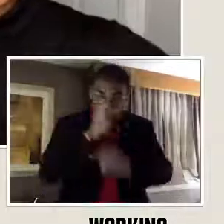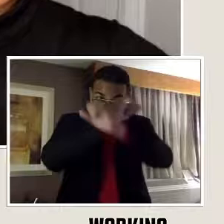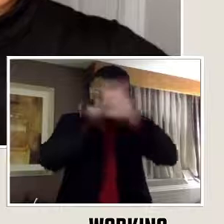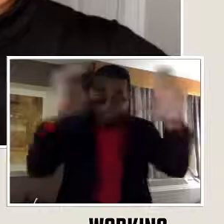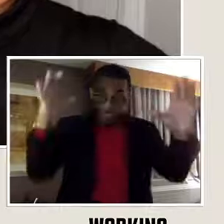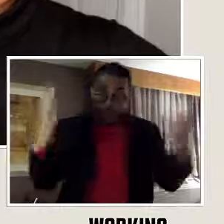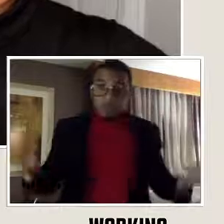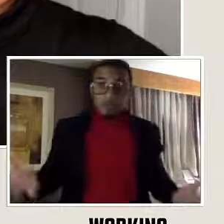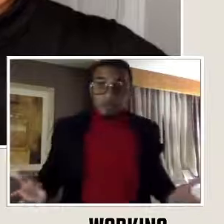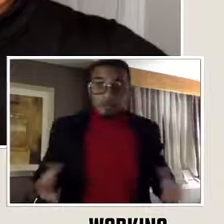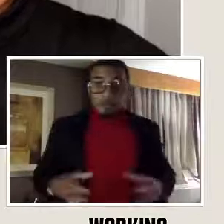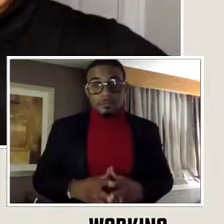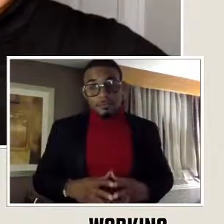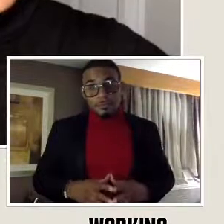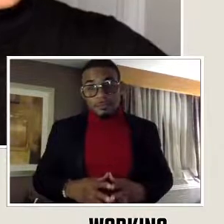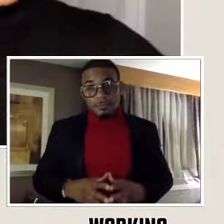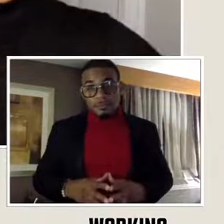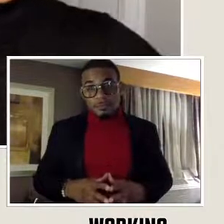vision?